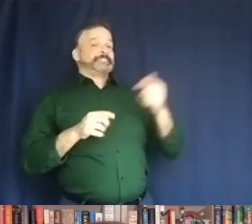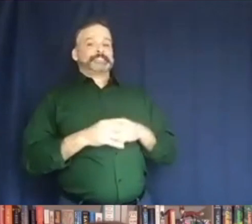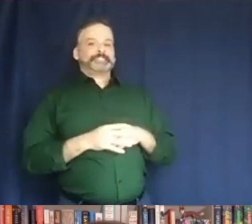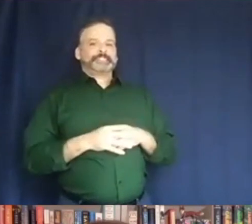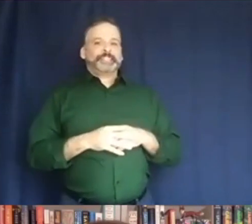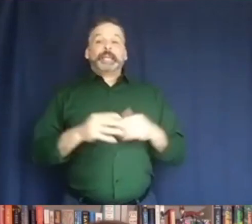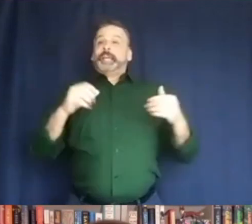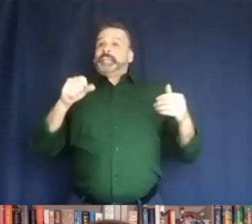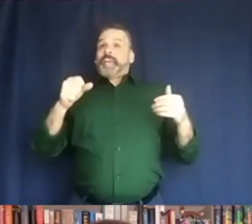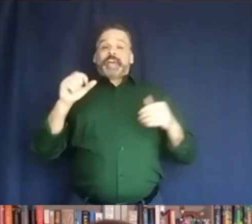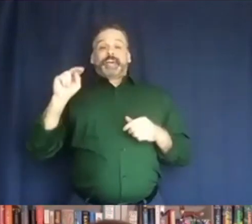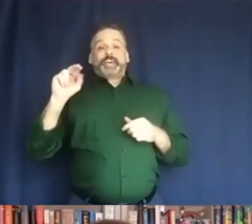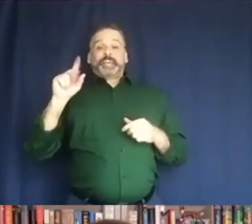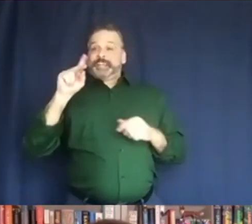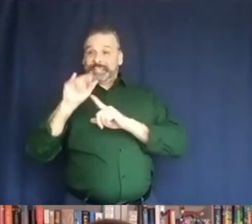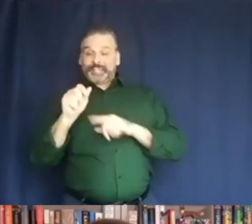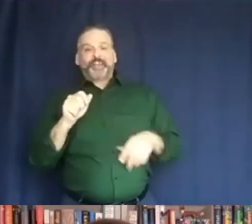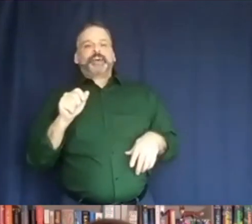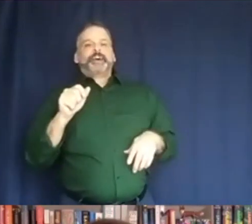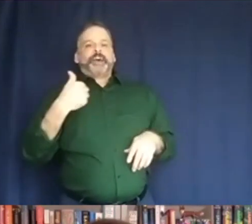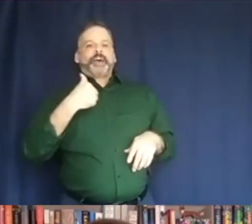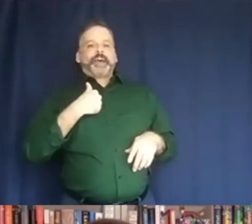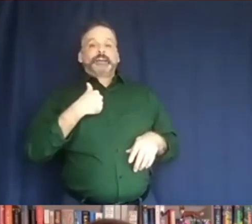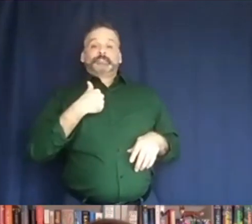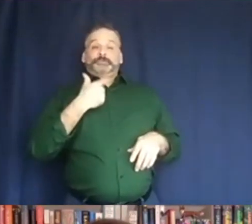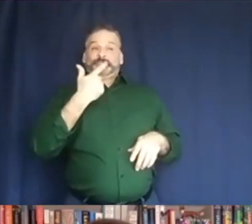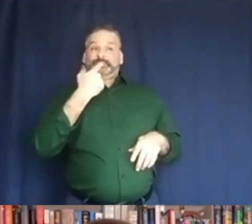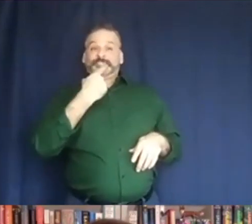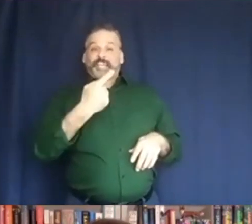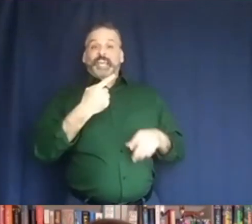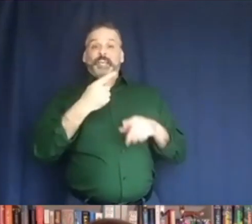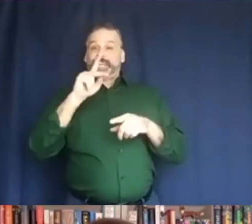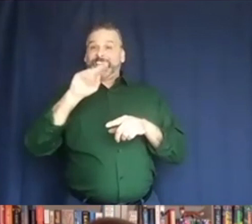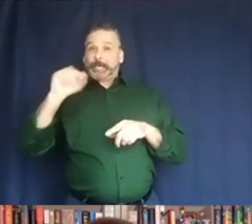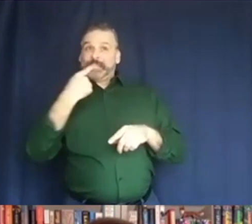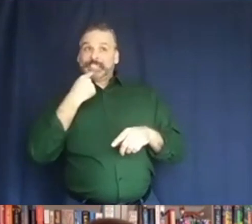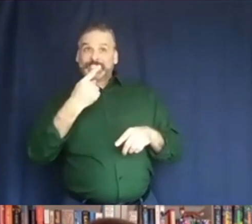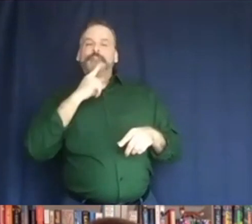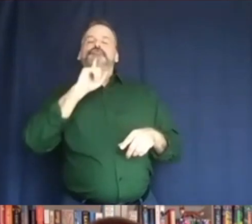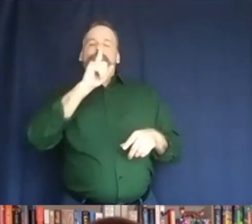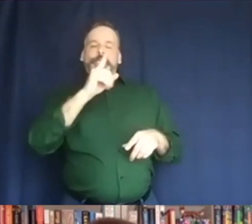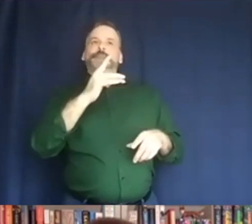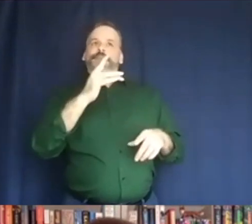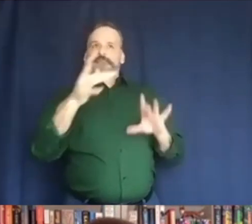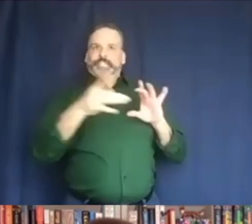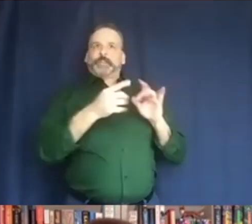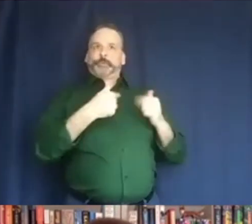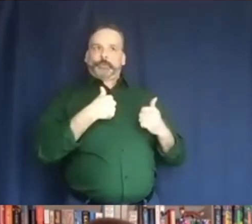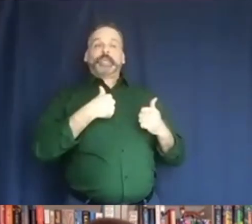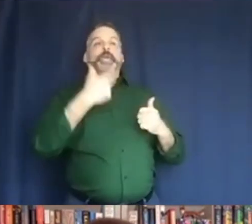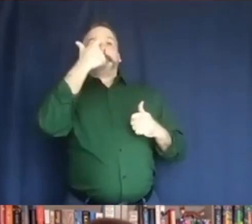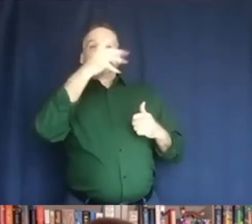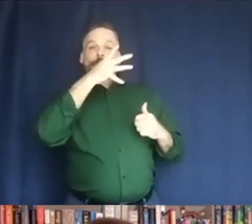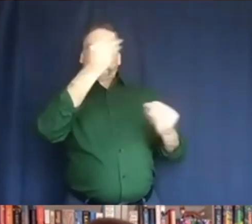I was just going to say actually what K-Ming said really resonated, because my mom told me a lot of stories growing